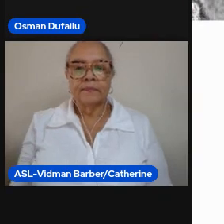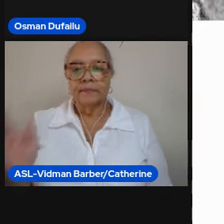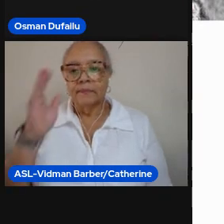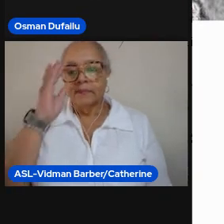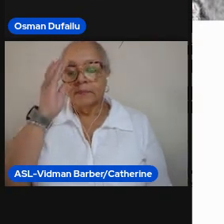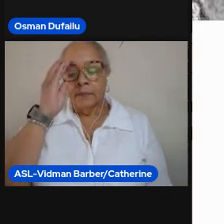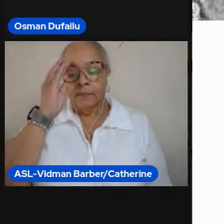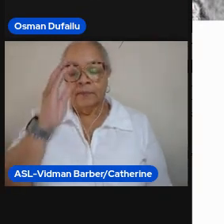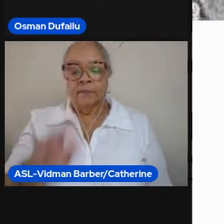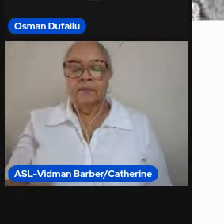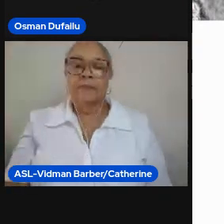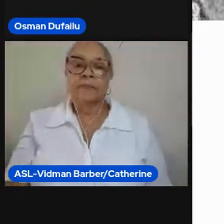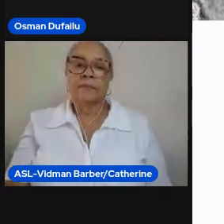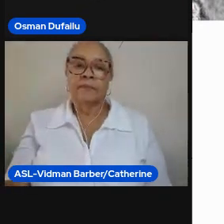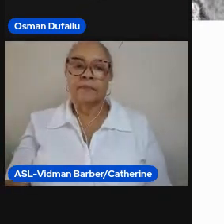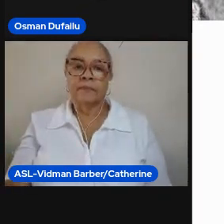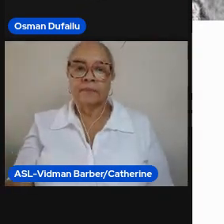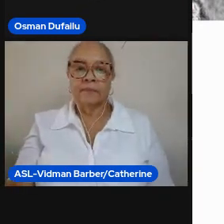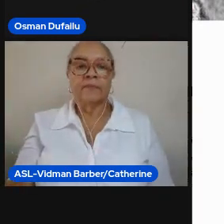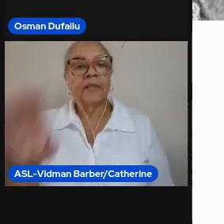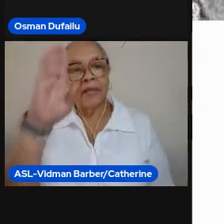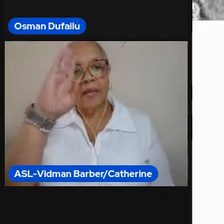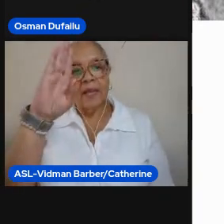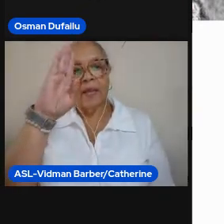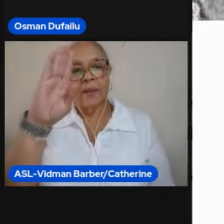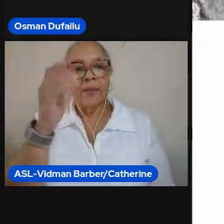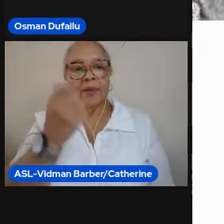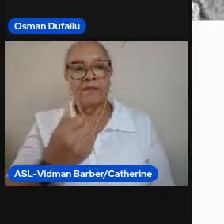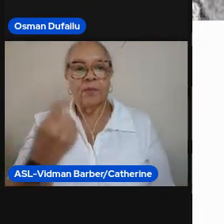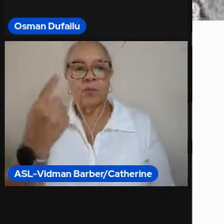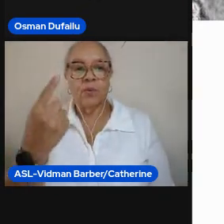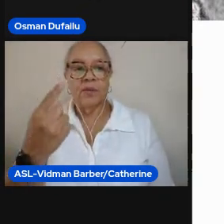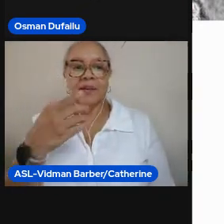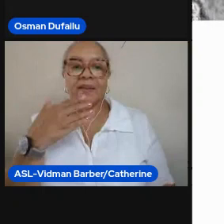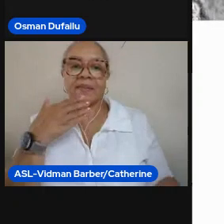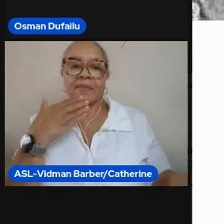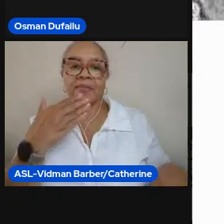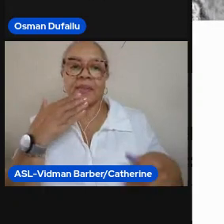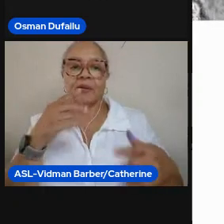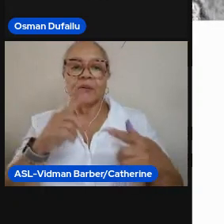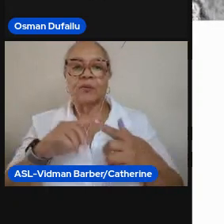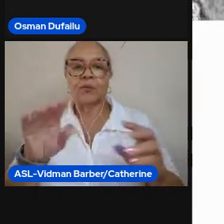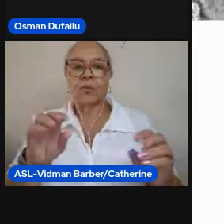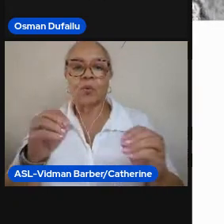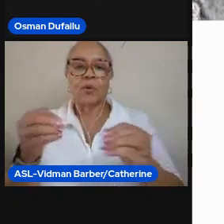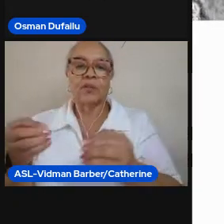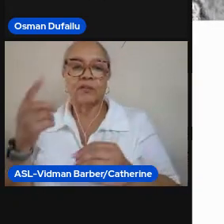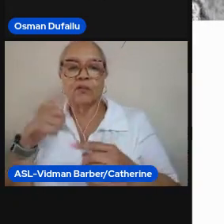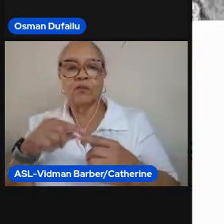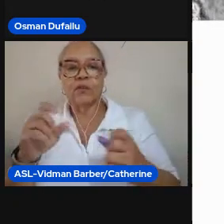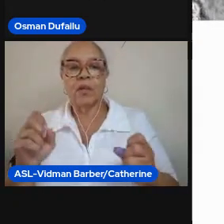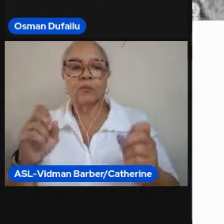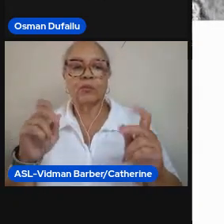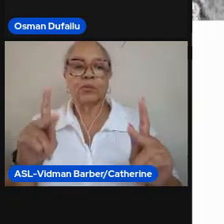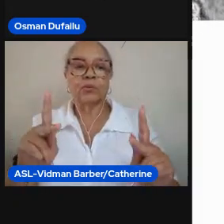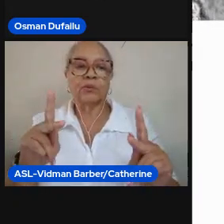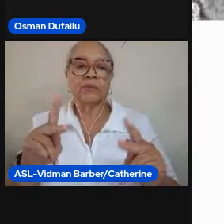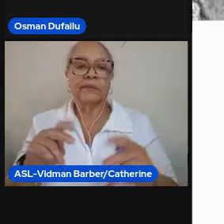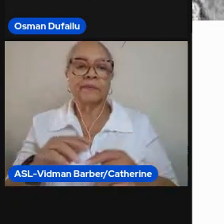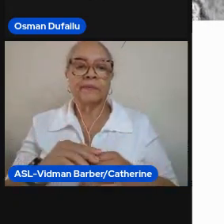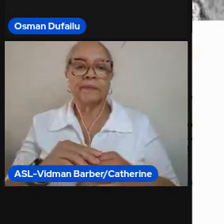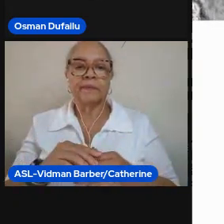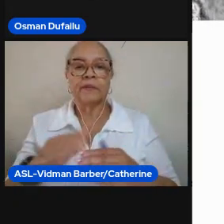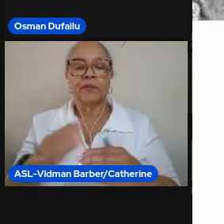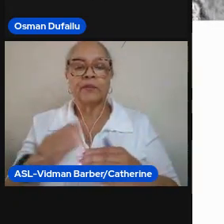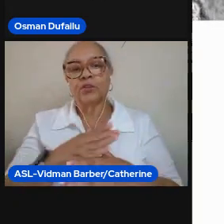Um, Hello, everyone. Yeah, thank you to the organizers for the opportunity to share